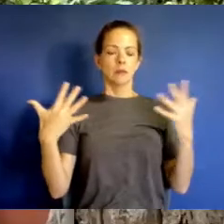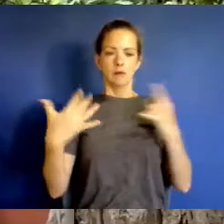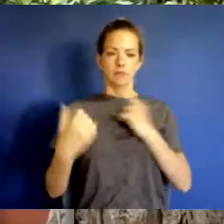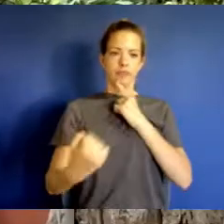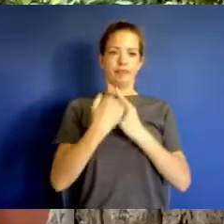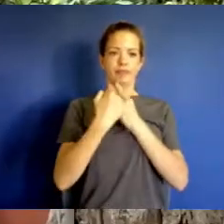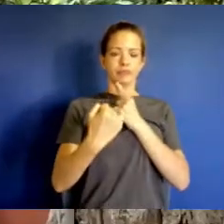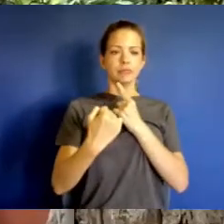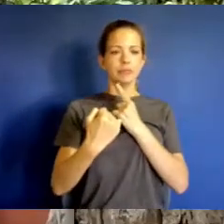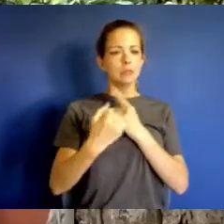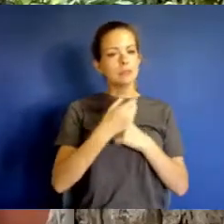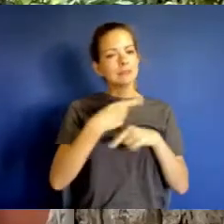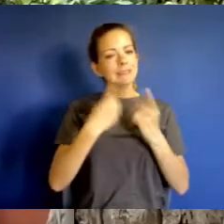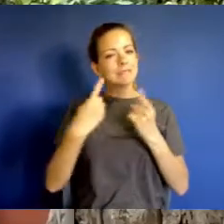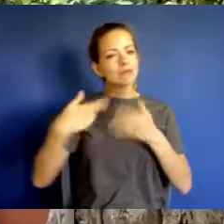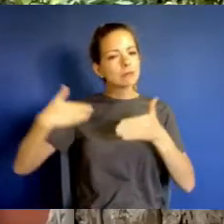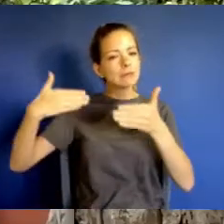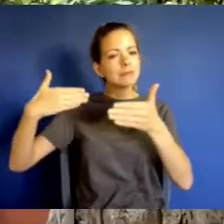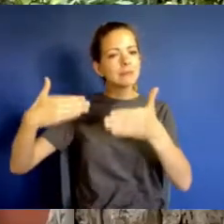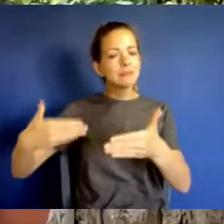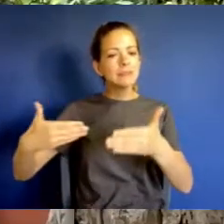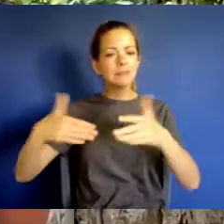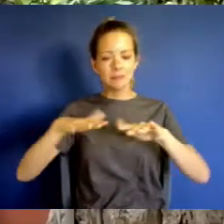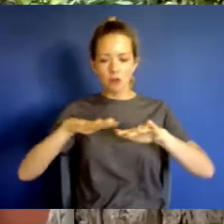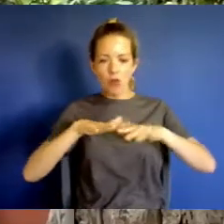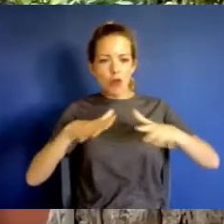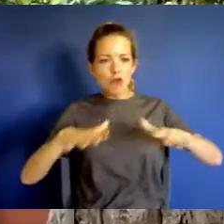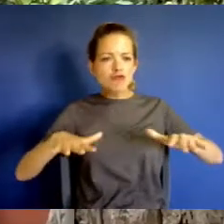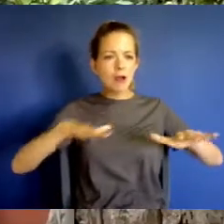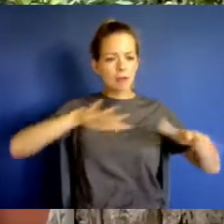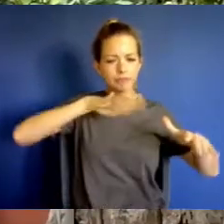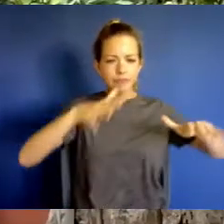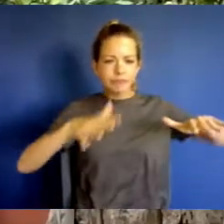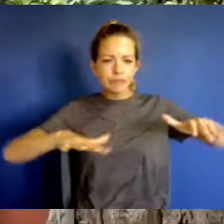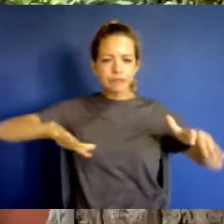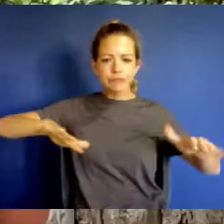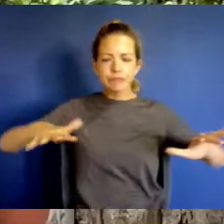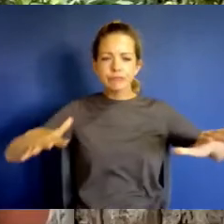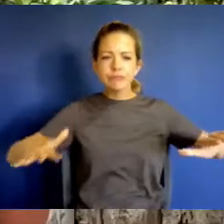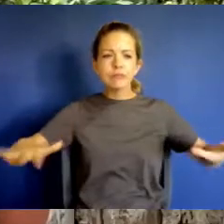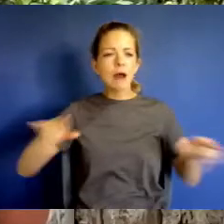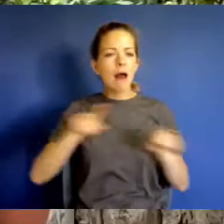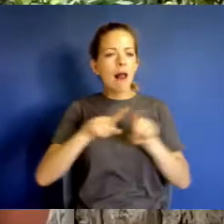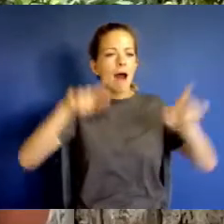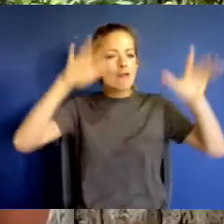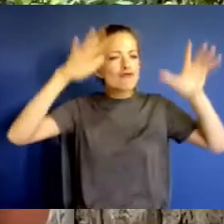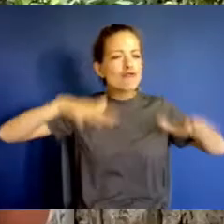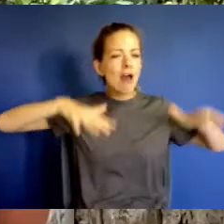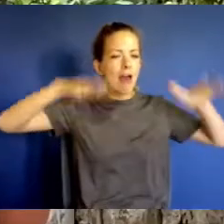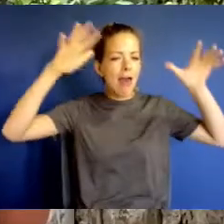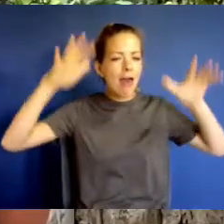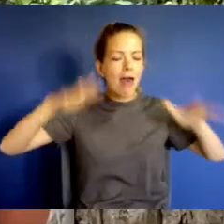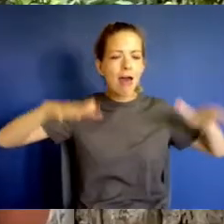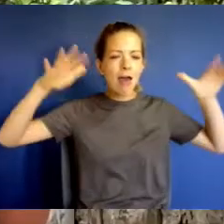those seasons that make the ground unstable, maybe like the rains.